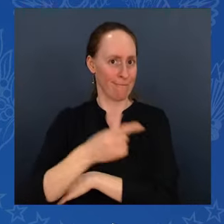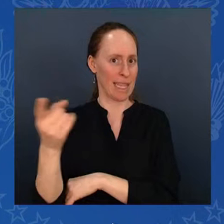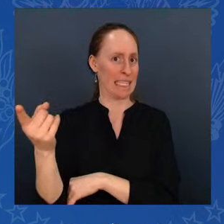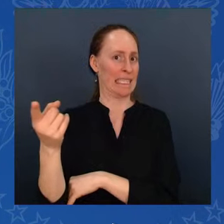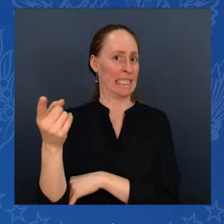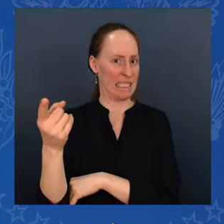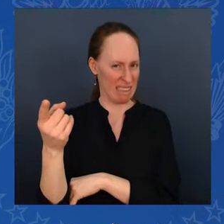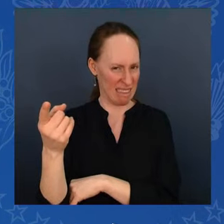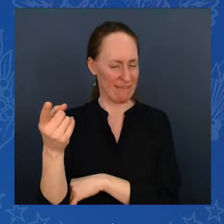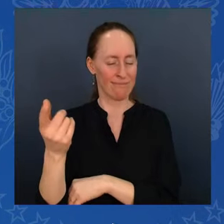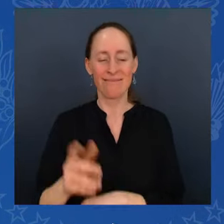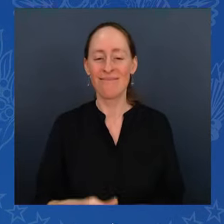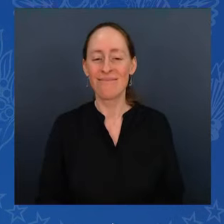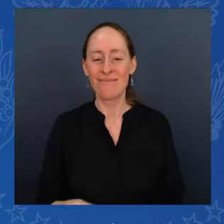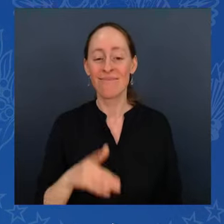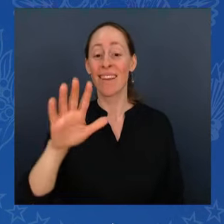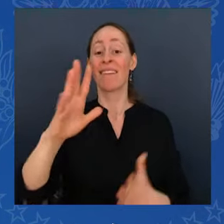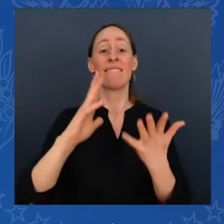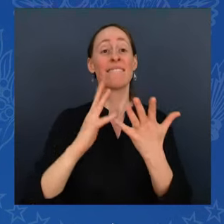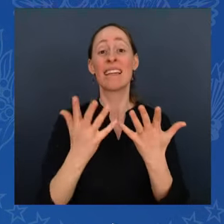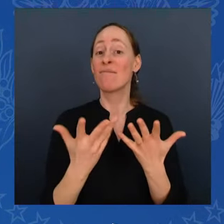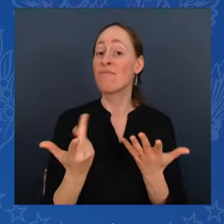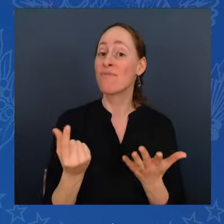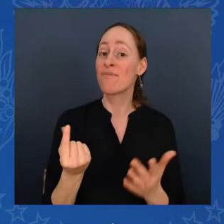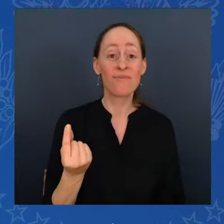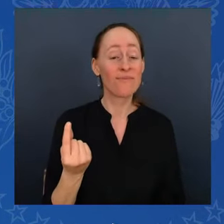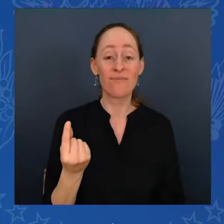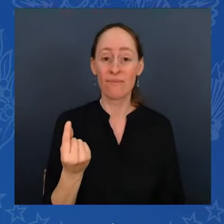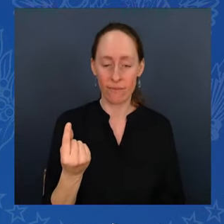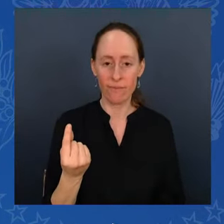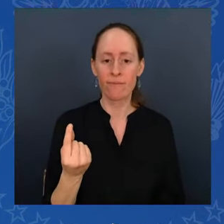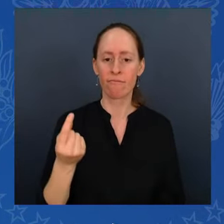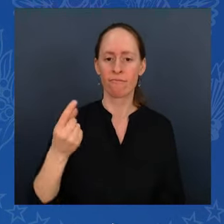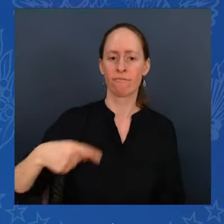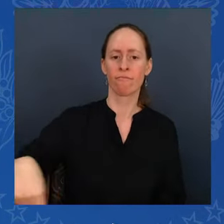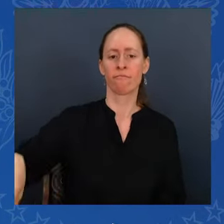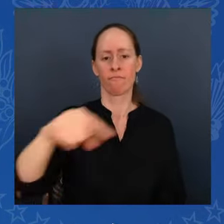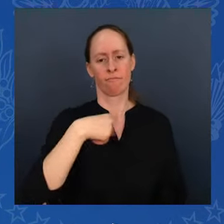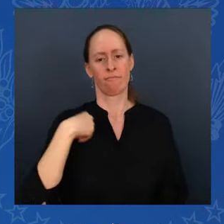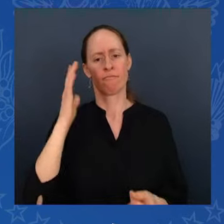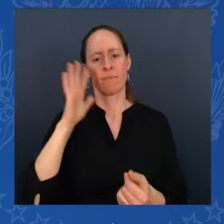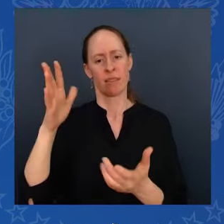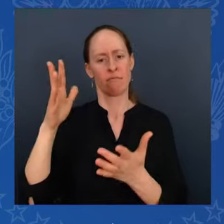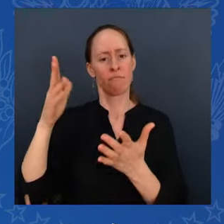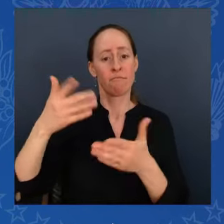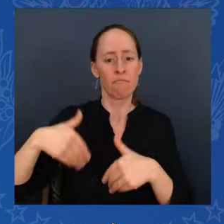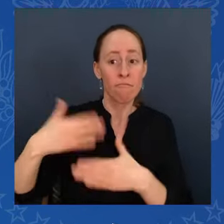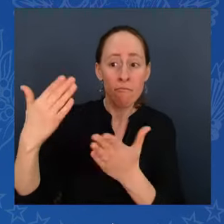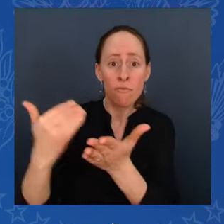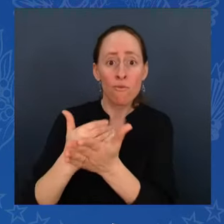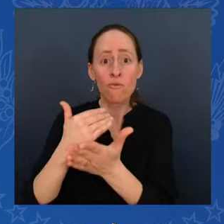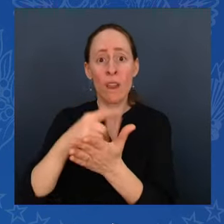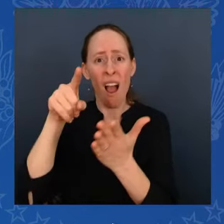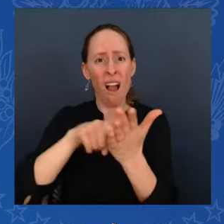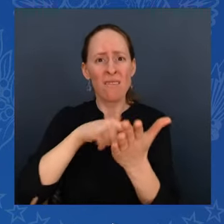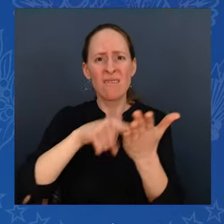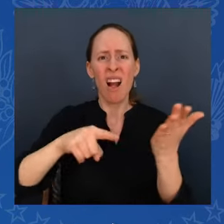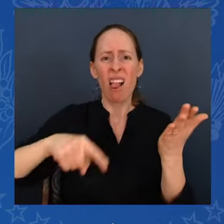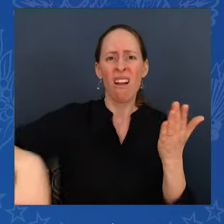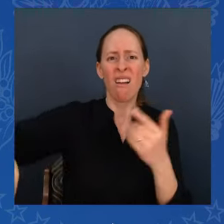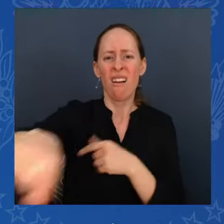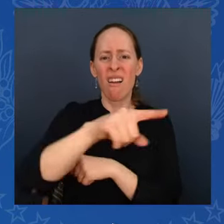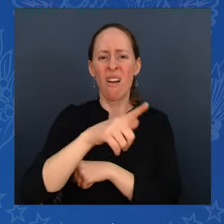cancel student debt for Americans facing financial hardships, from child care to health care, to prevent them from paying back their